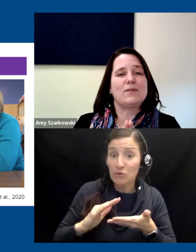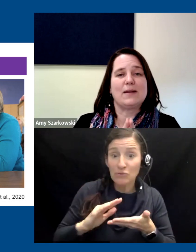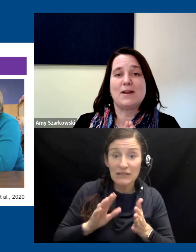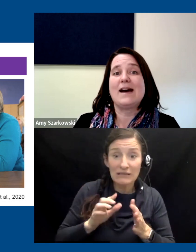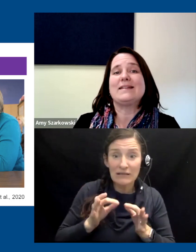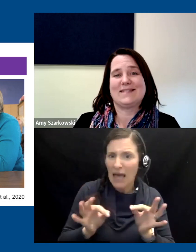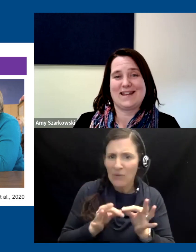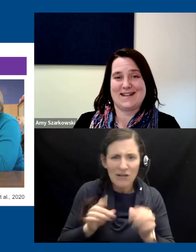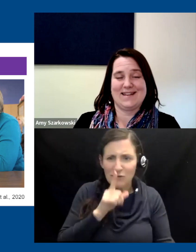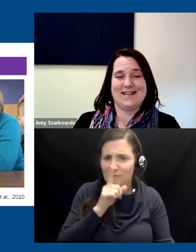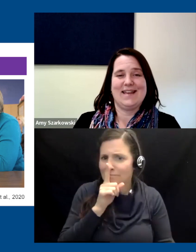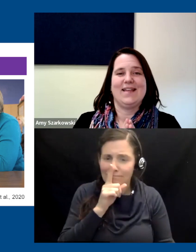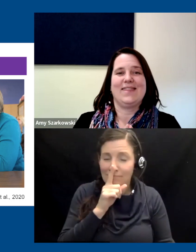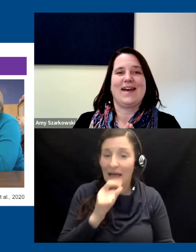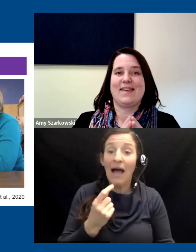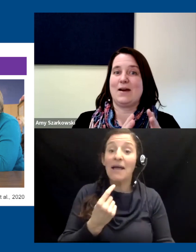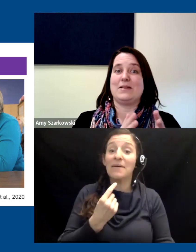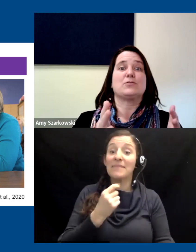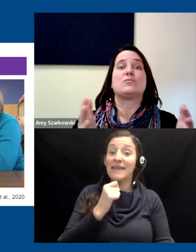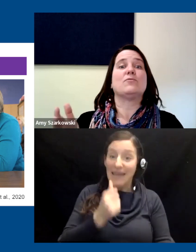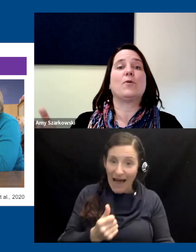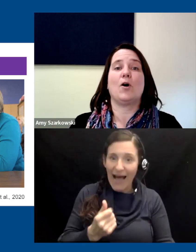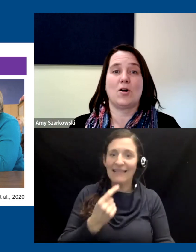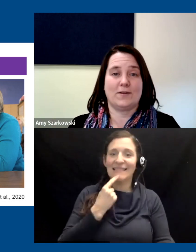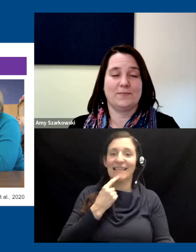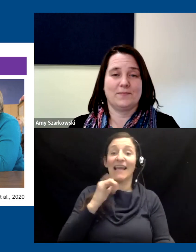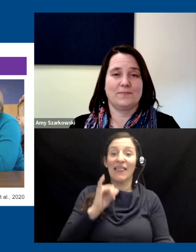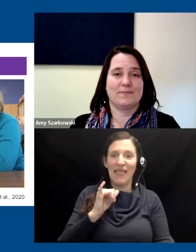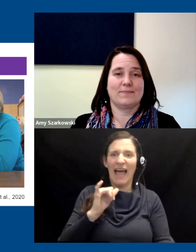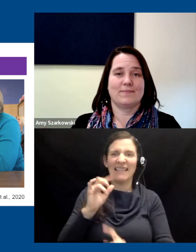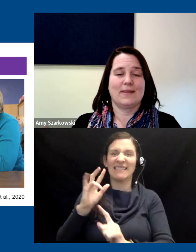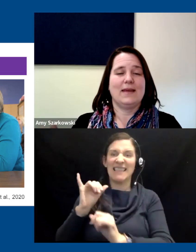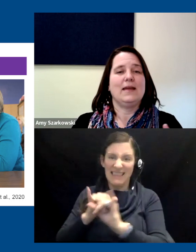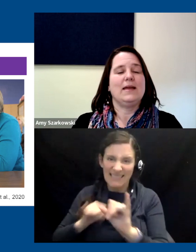Please know that I'm not stating that that is true for all.